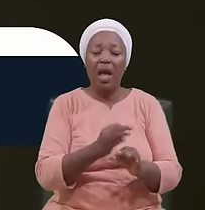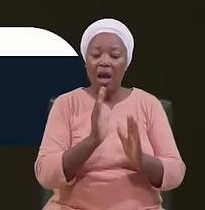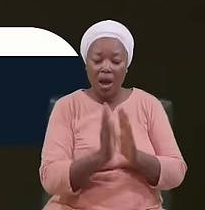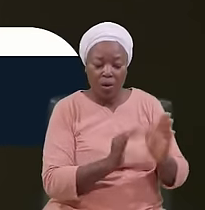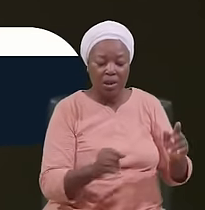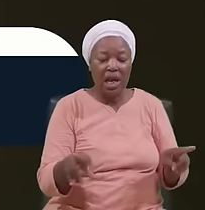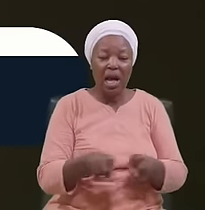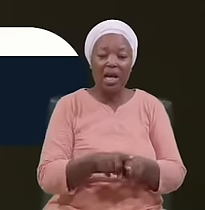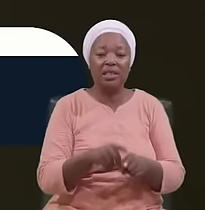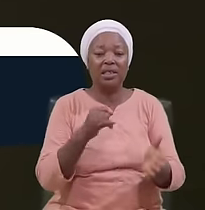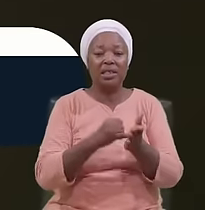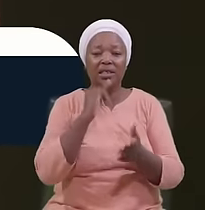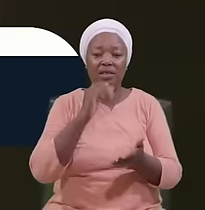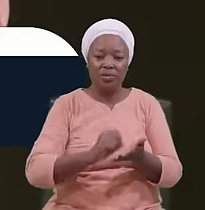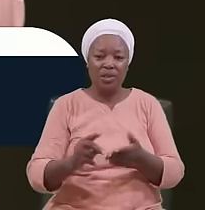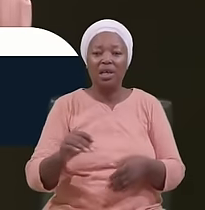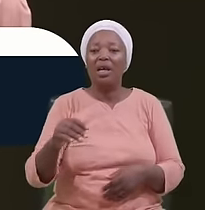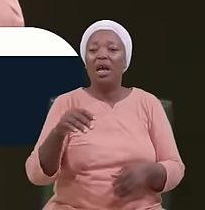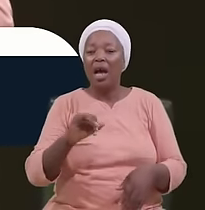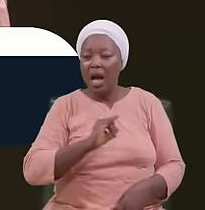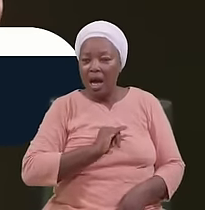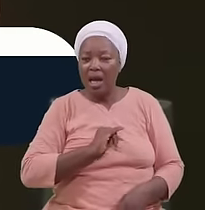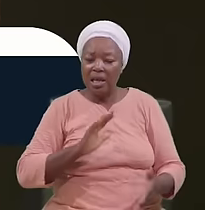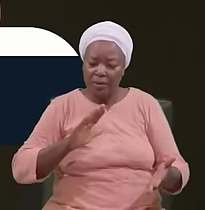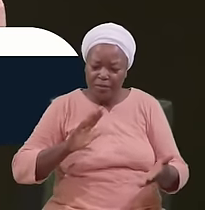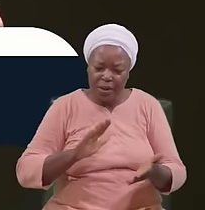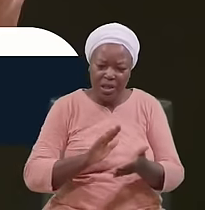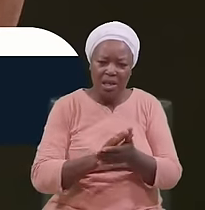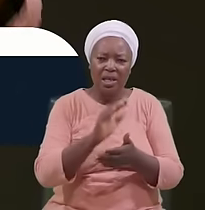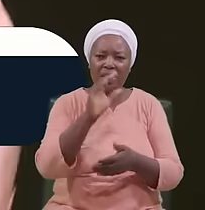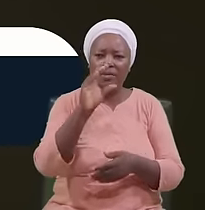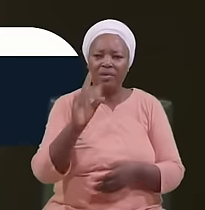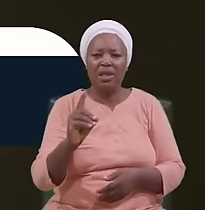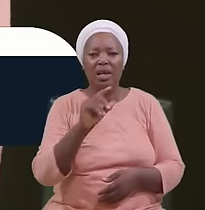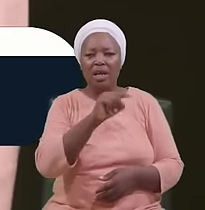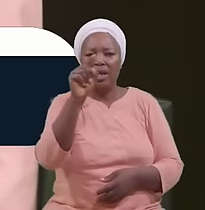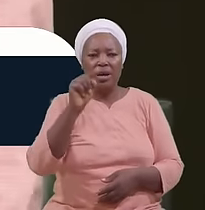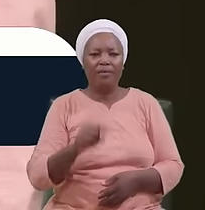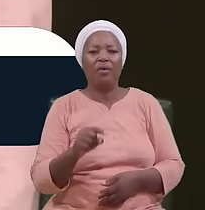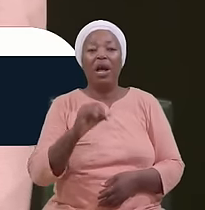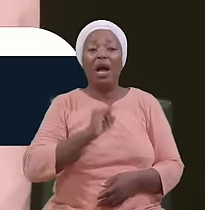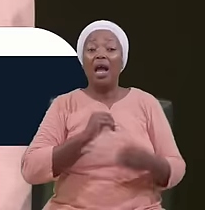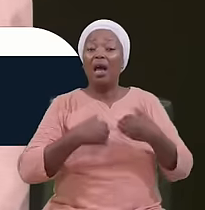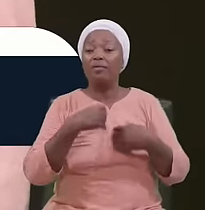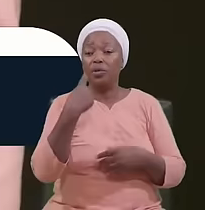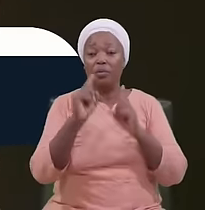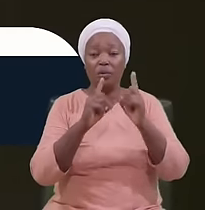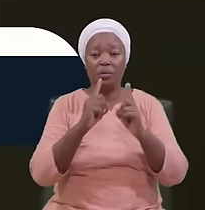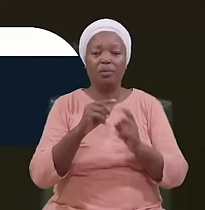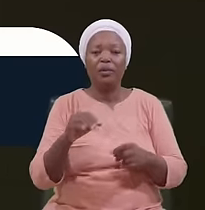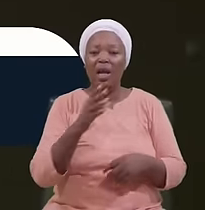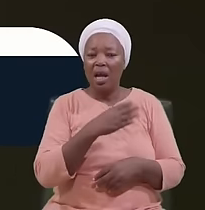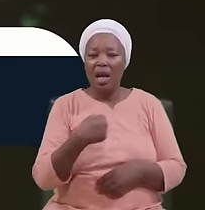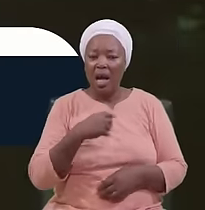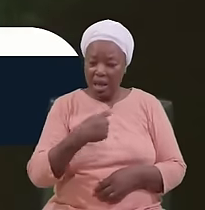as it is written, I believed, therefore I have spoken. I